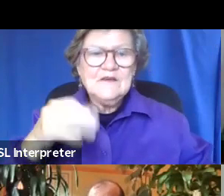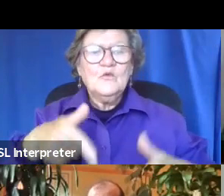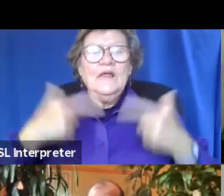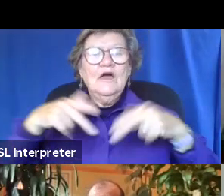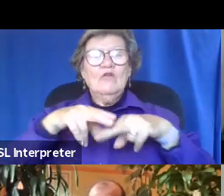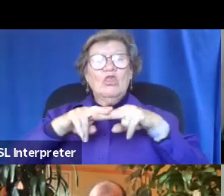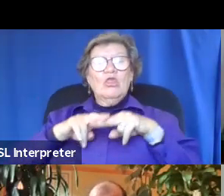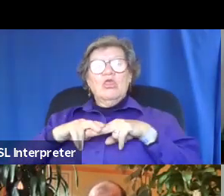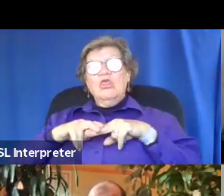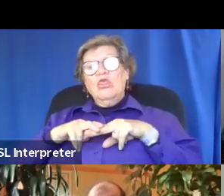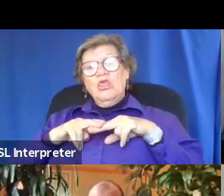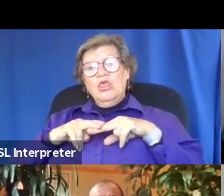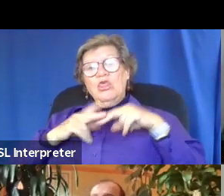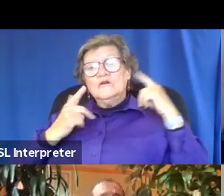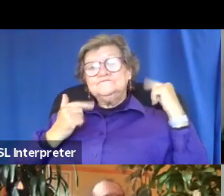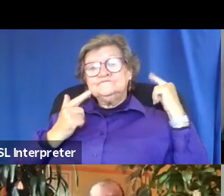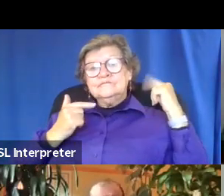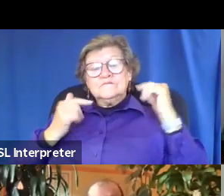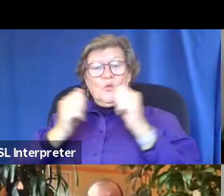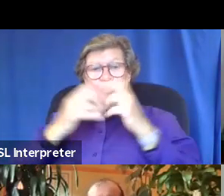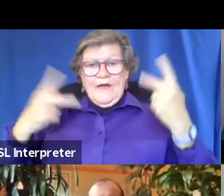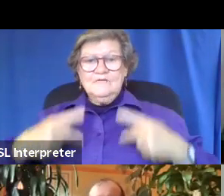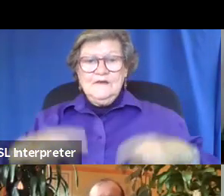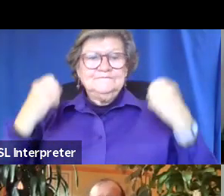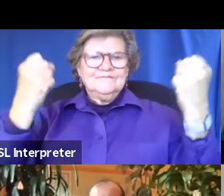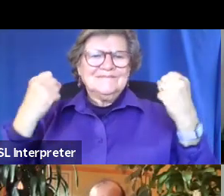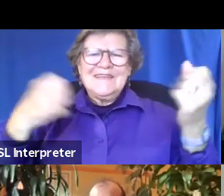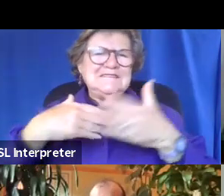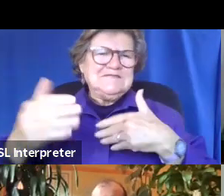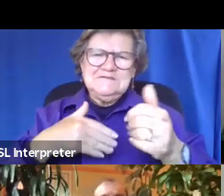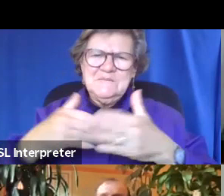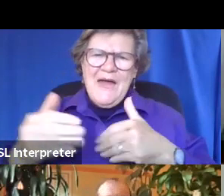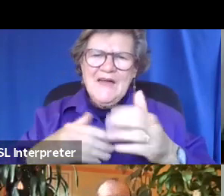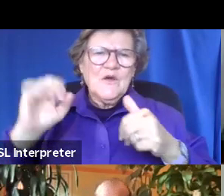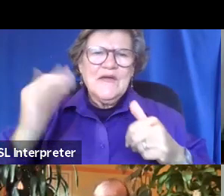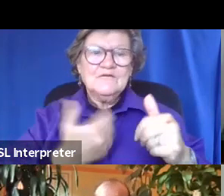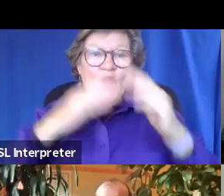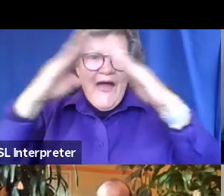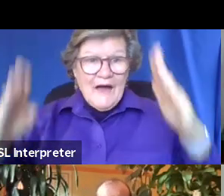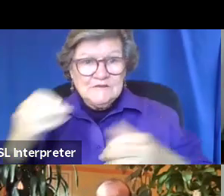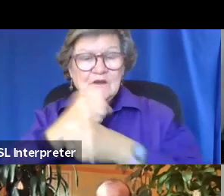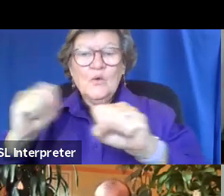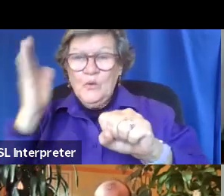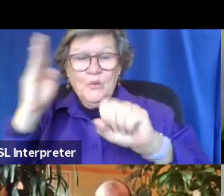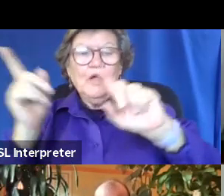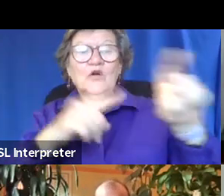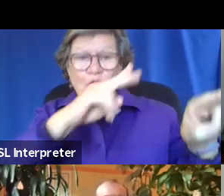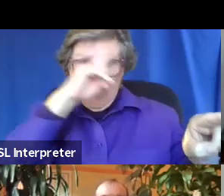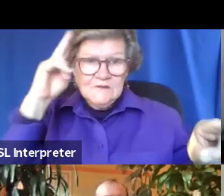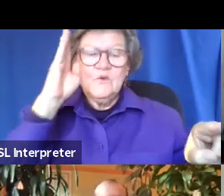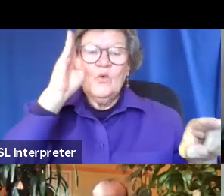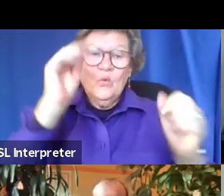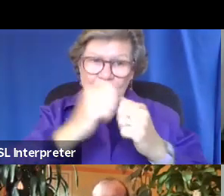lifestyles without physical exercise, doesn't matter how good our housing security is, we're going to the hospital with preventable